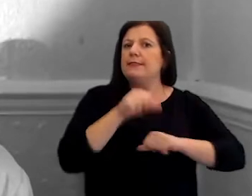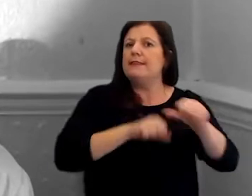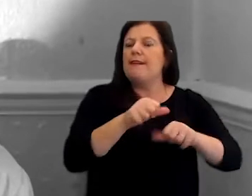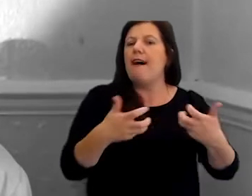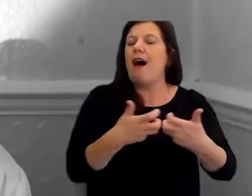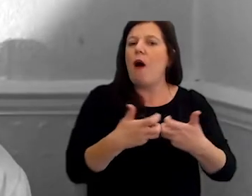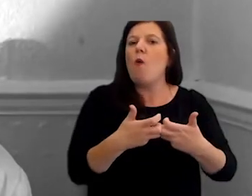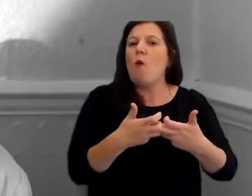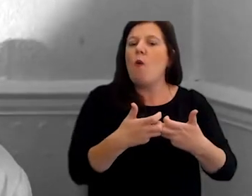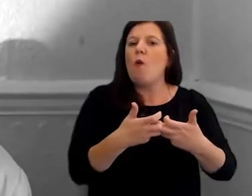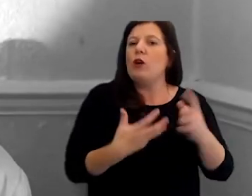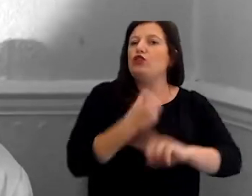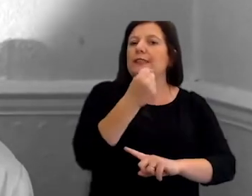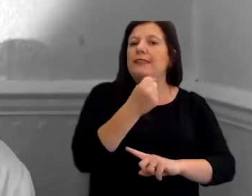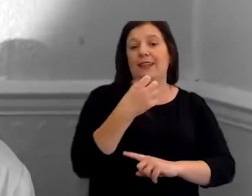your help.